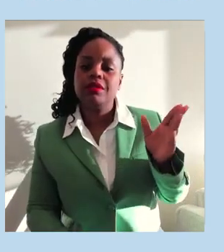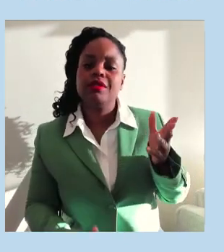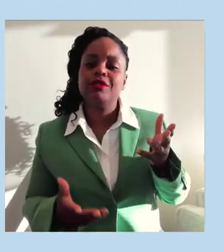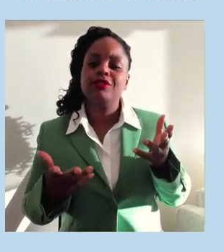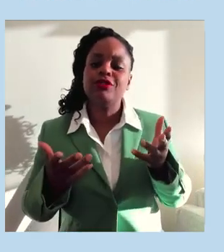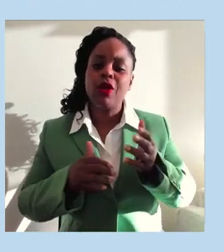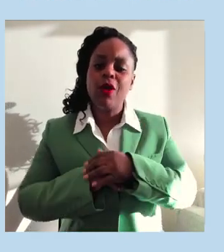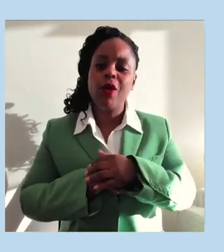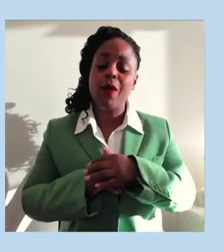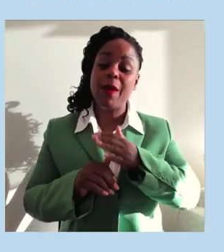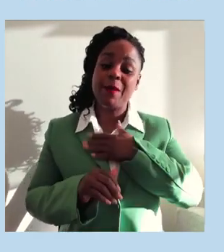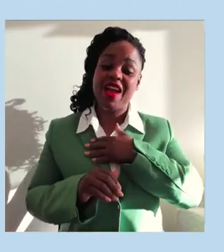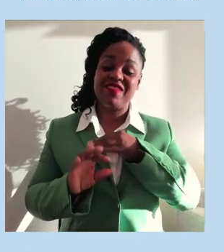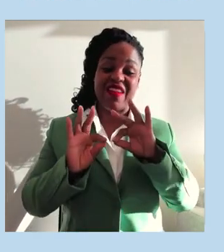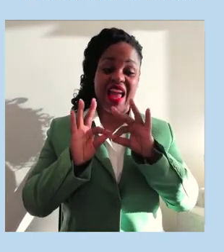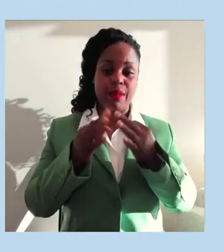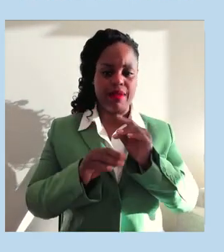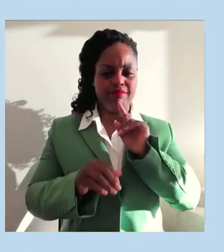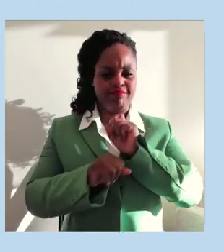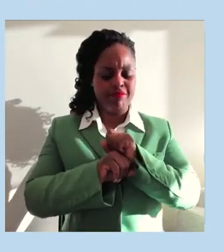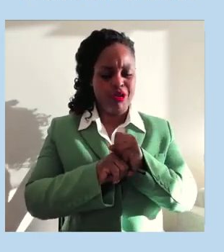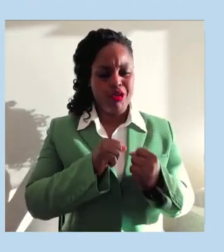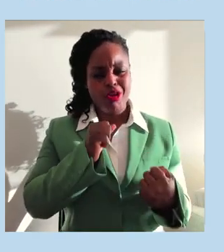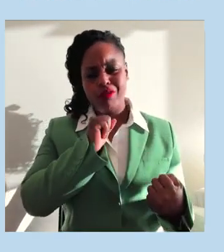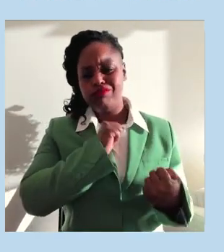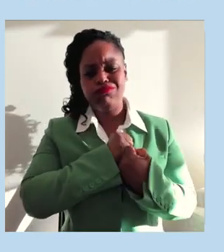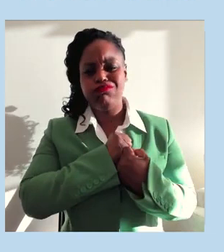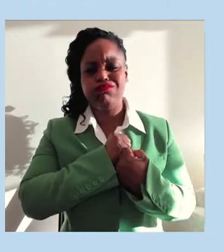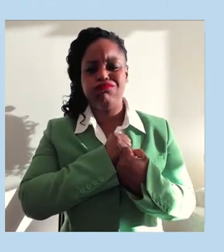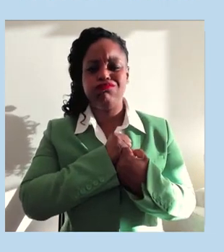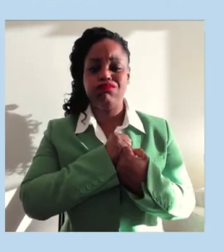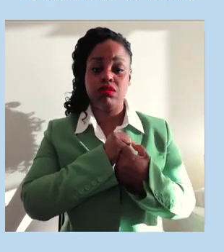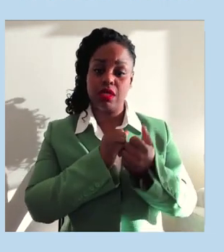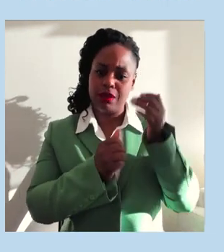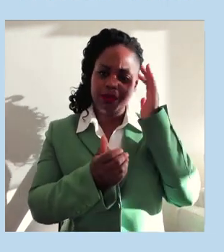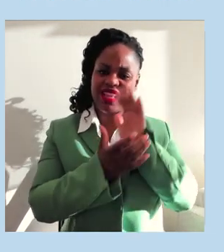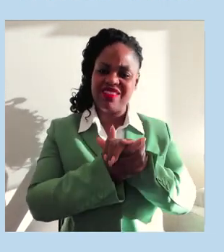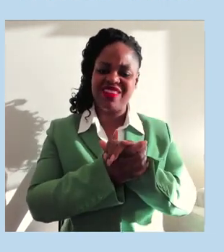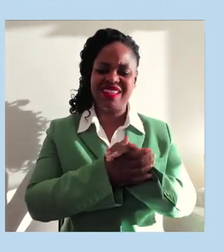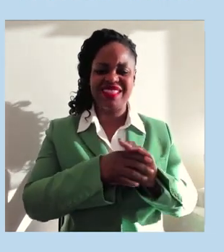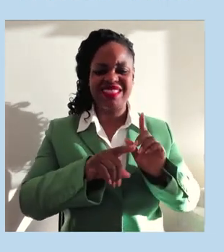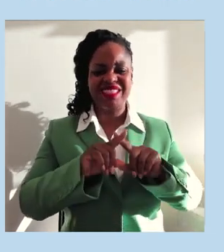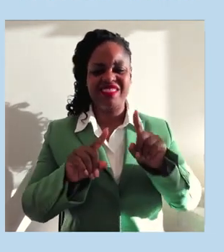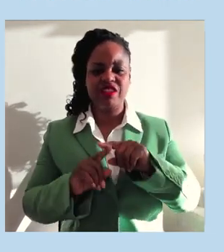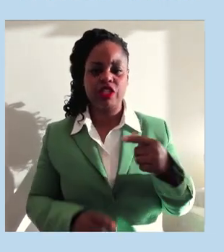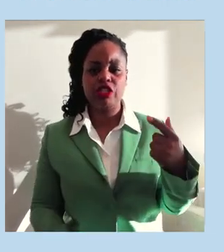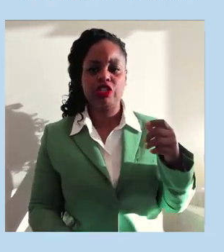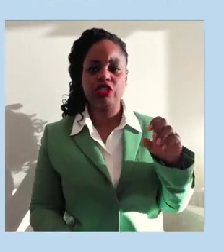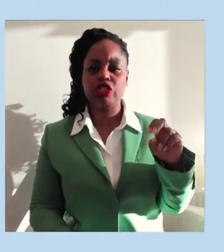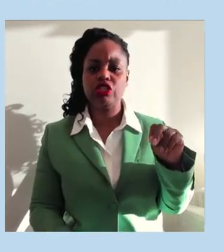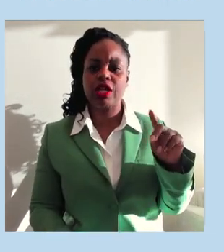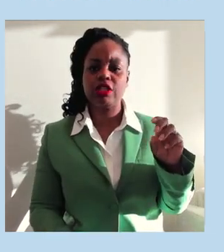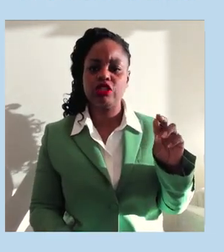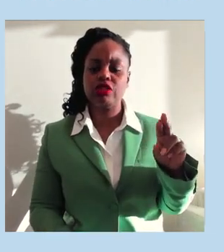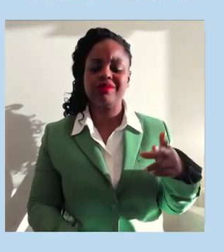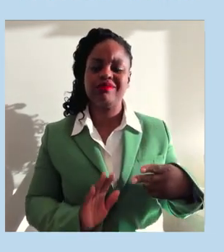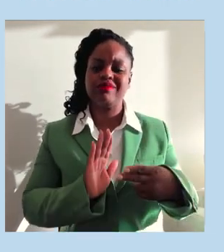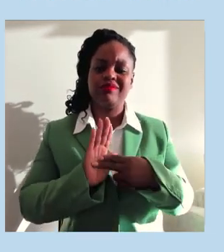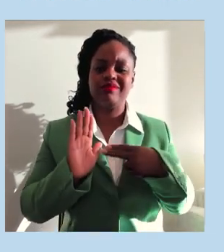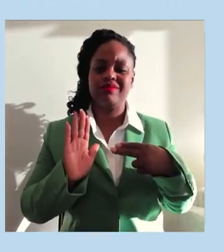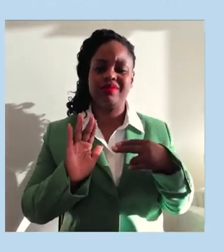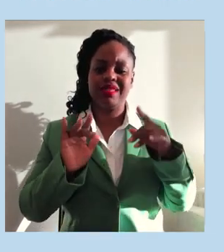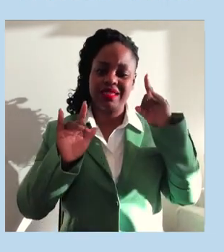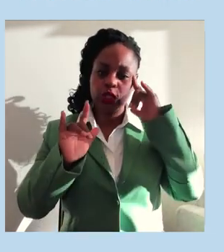gender stereotypes. Confidence is also a key. Trying to work hard to prove that you have all abilities required. My advice